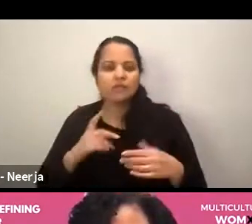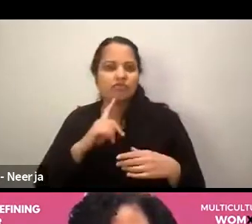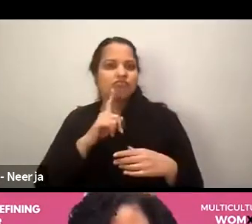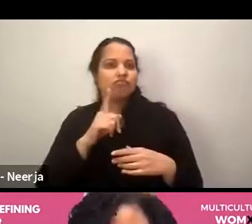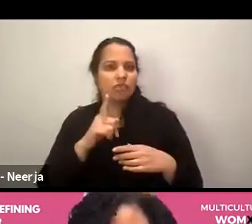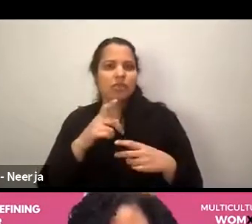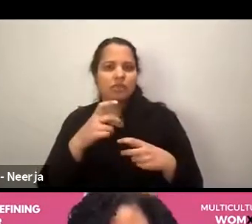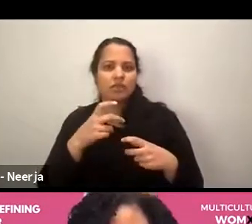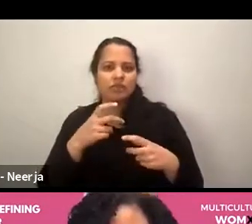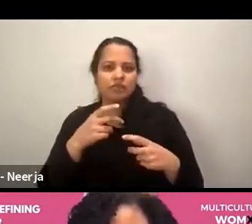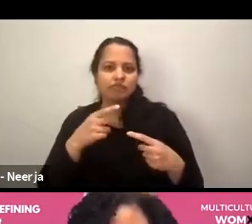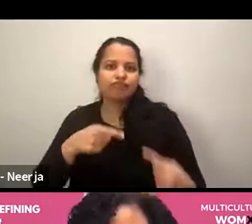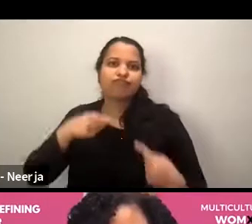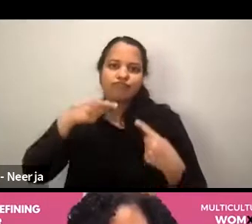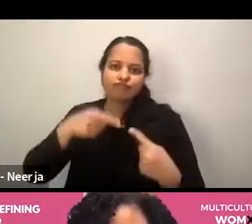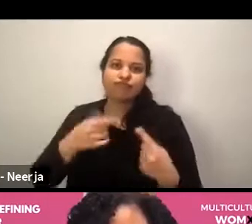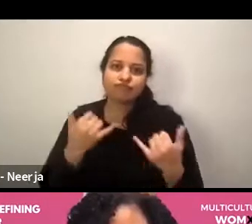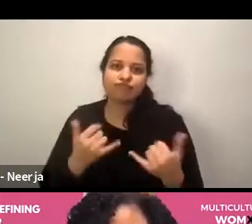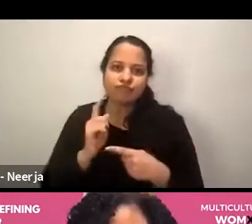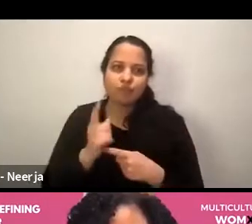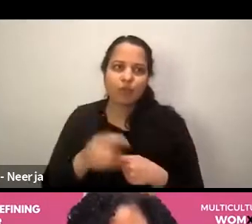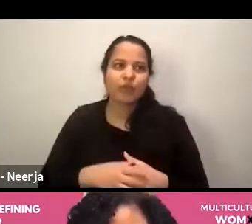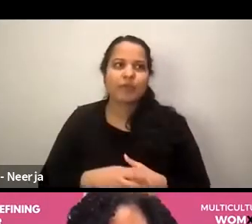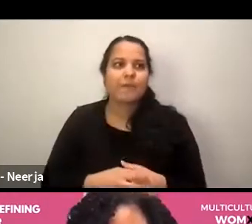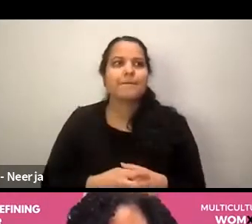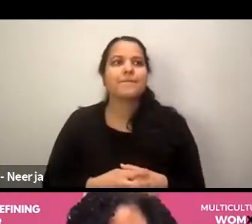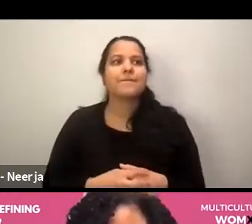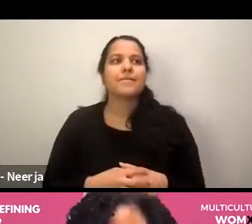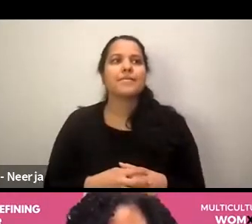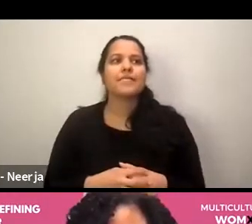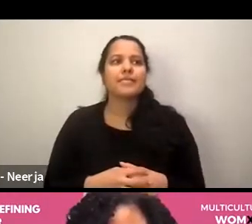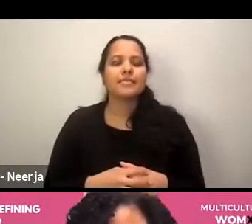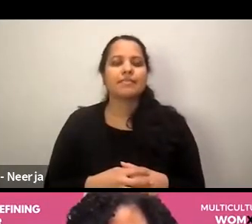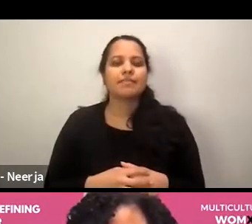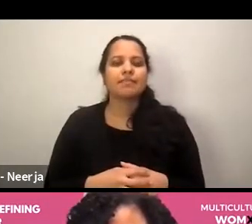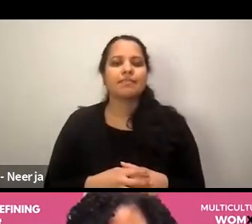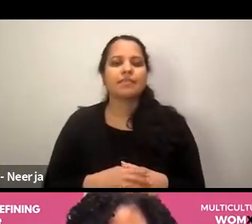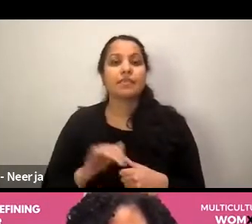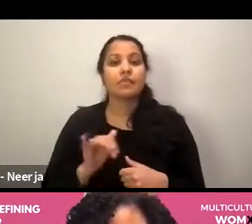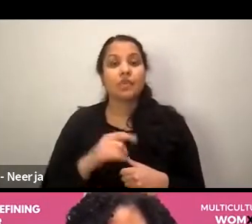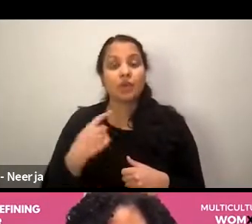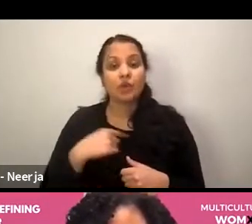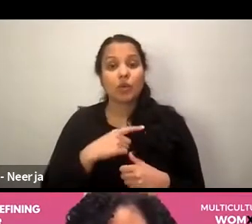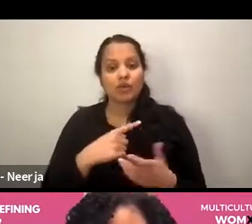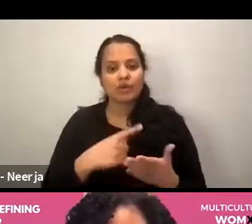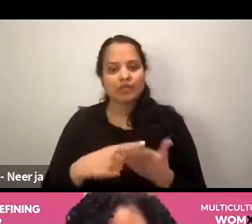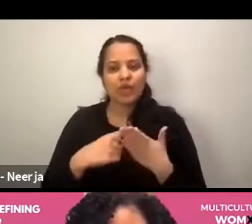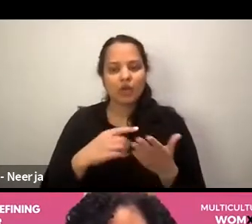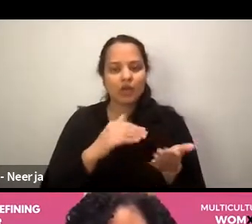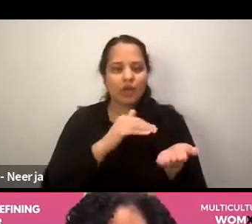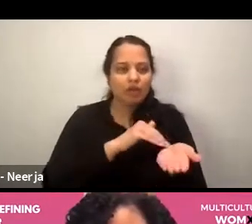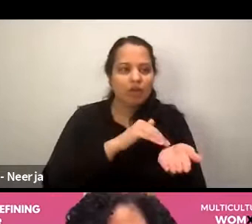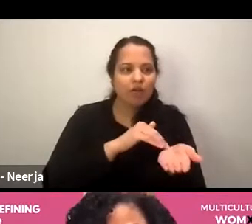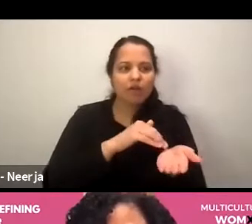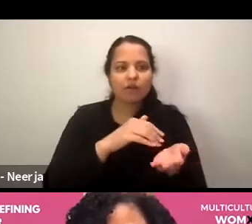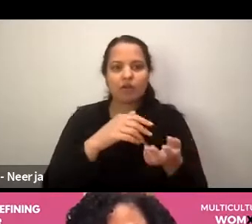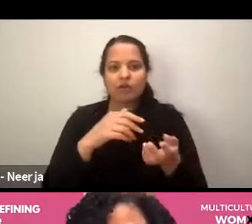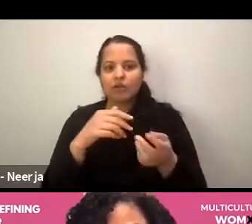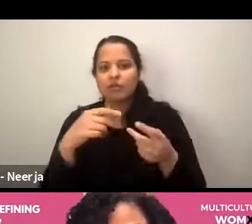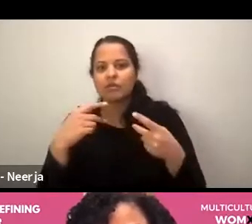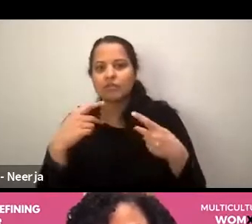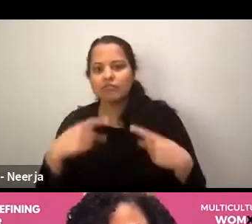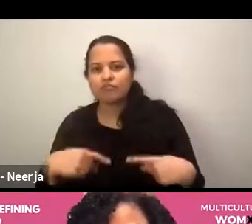out, Sue-Ann, as we talk to physicians and doctors who work in the emergency rooms, who are working in the